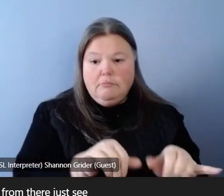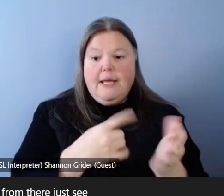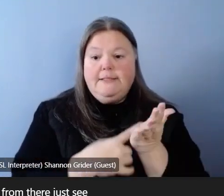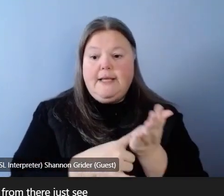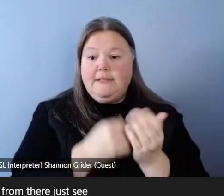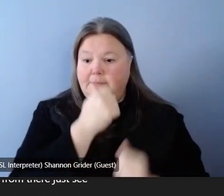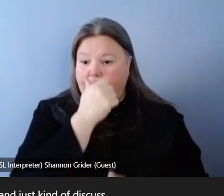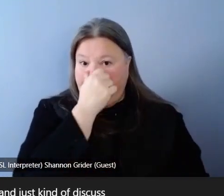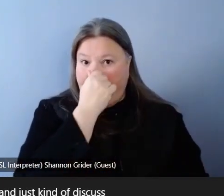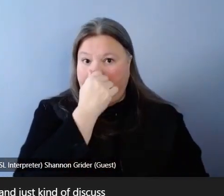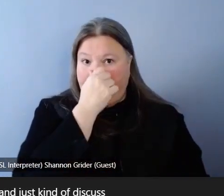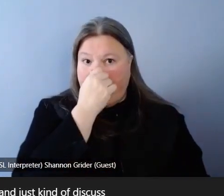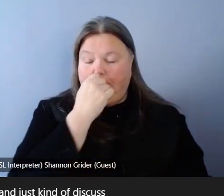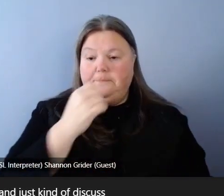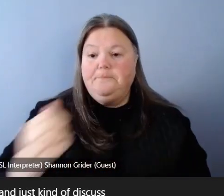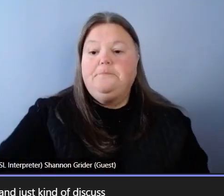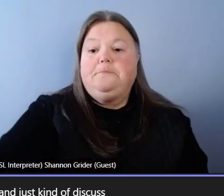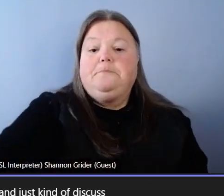those.